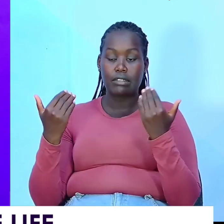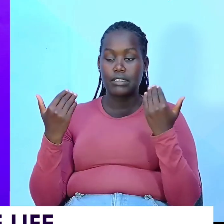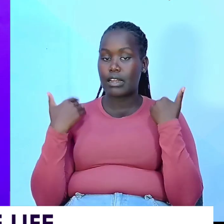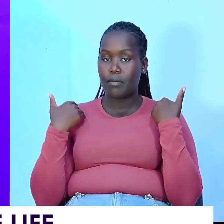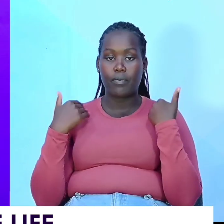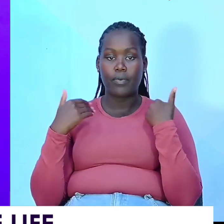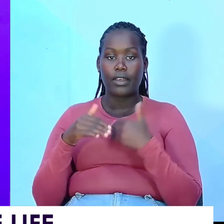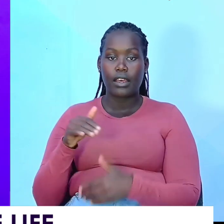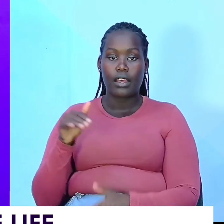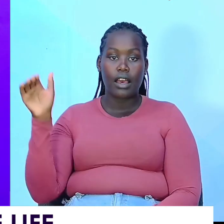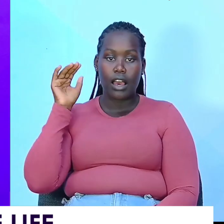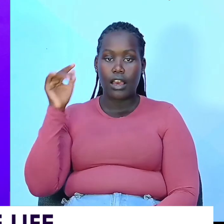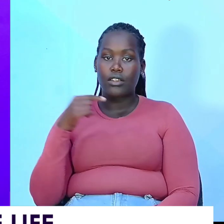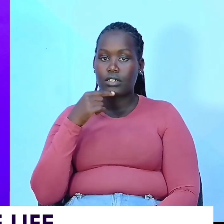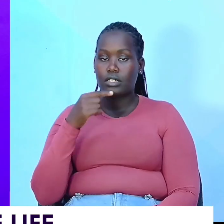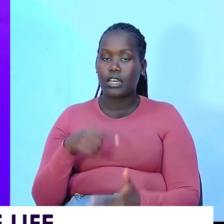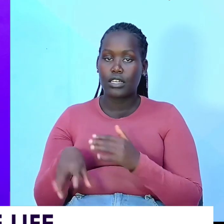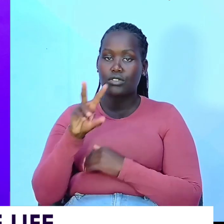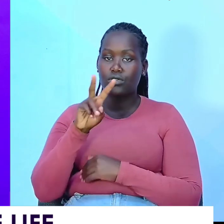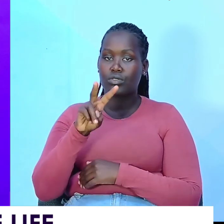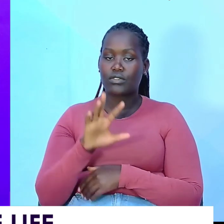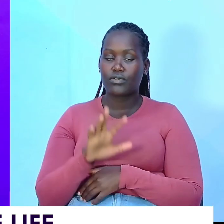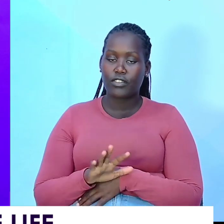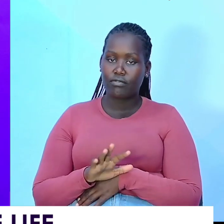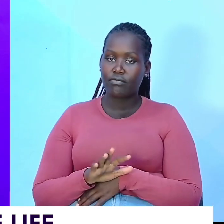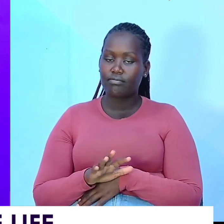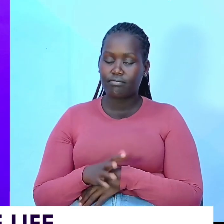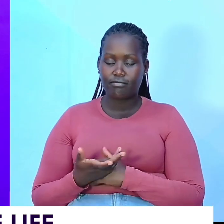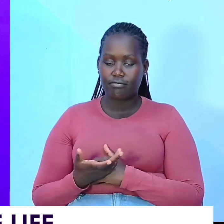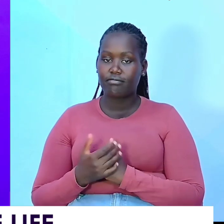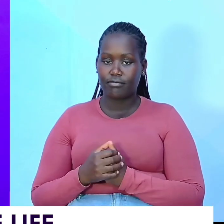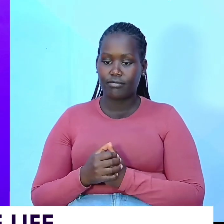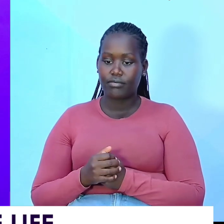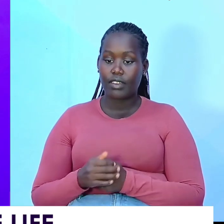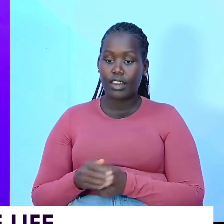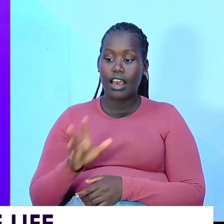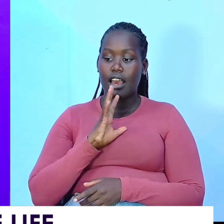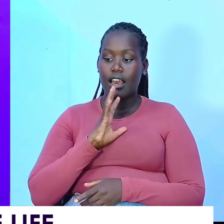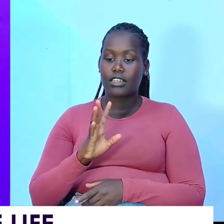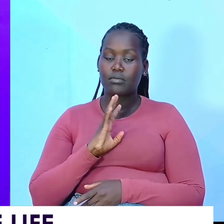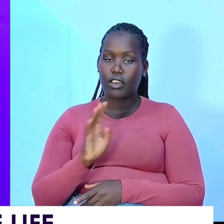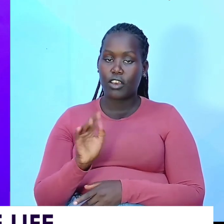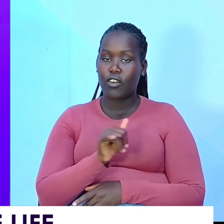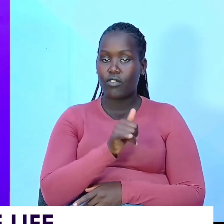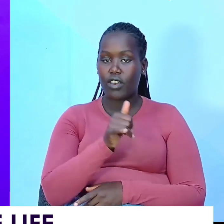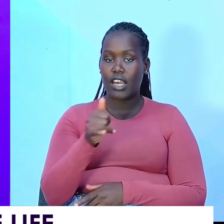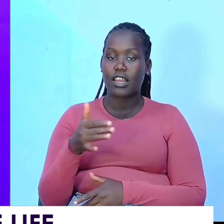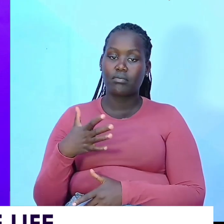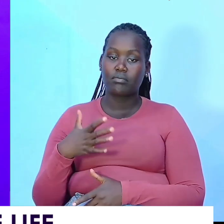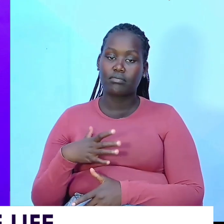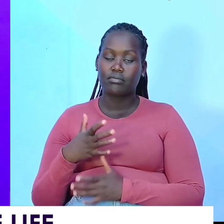say at 25, so I was shocked. No, not at all. I'm talking of other things. Of course.